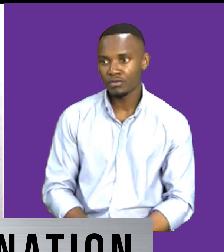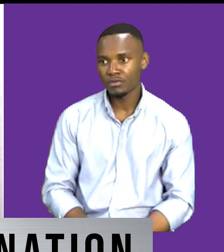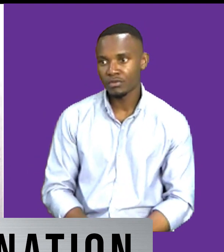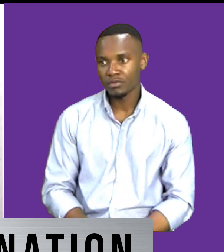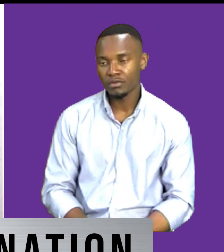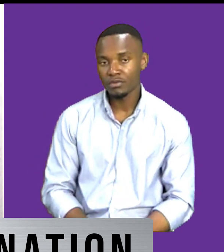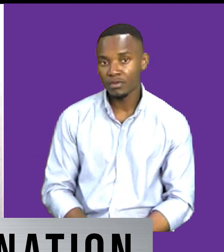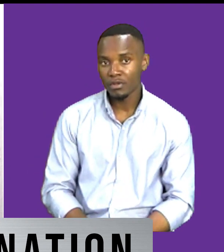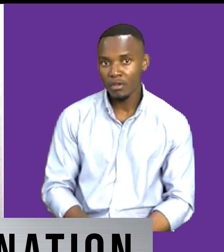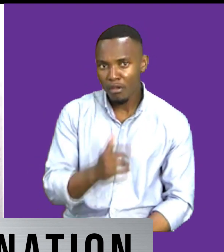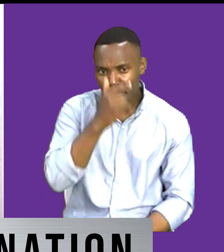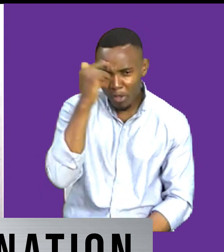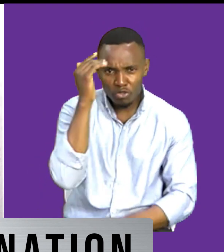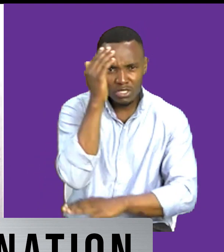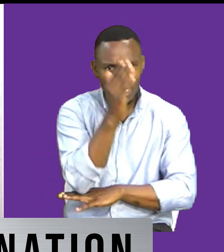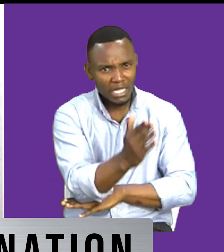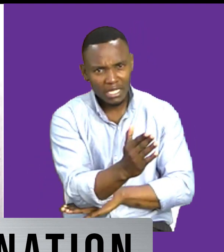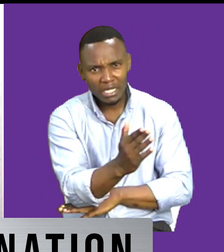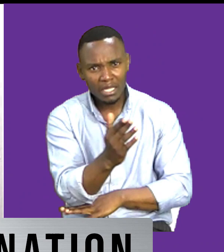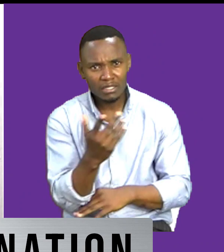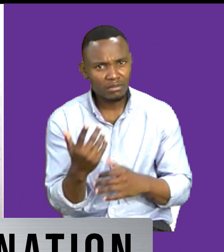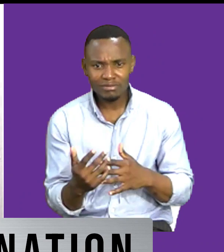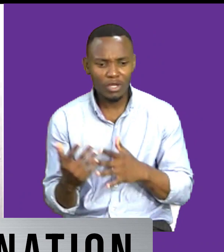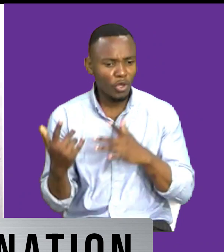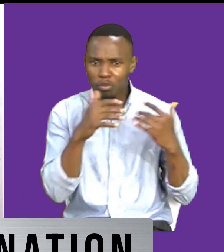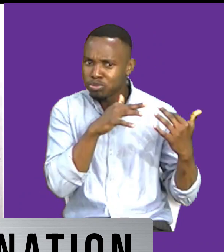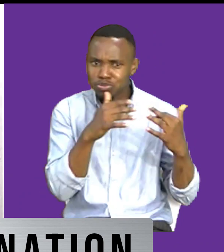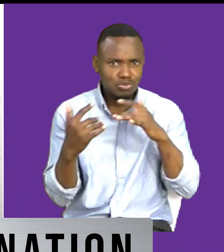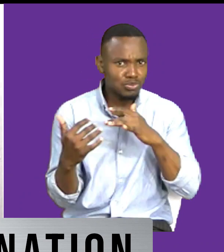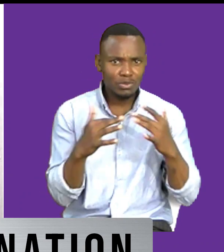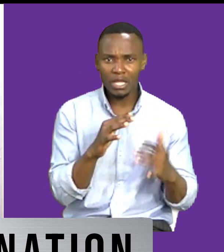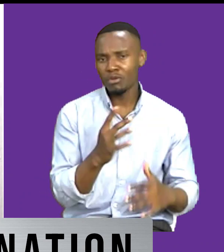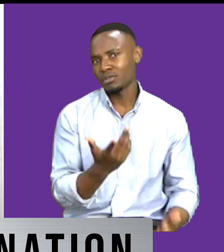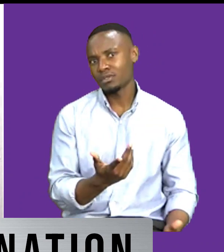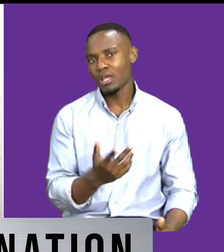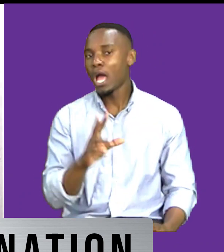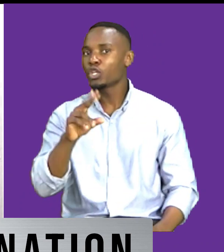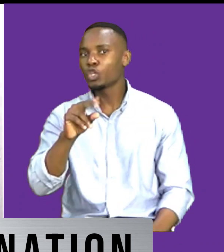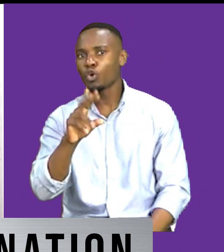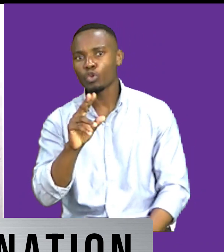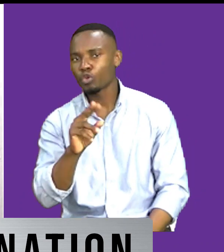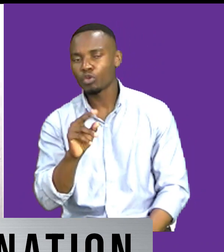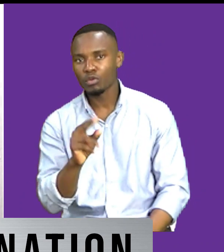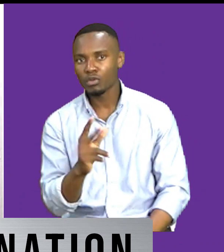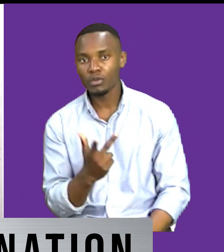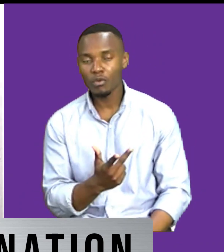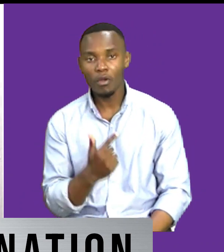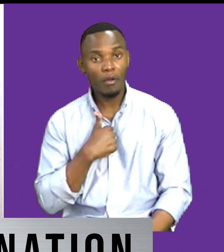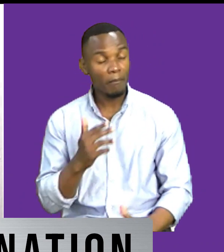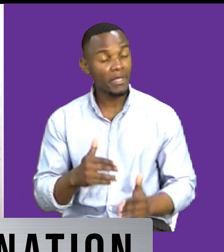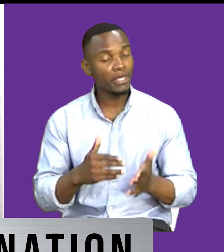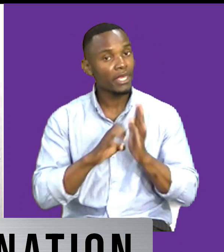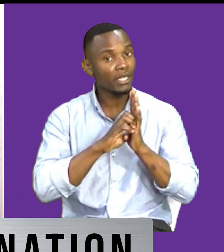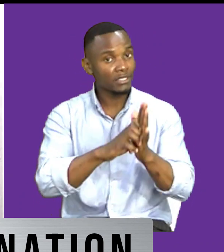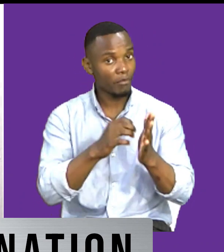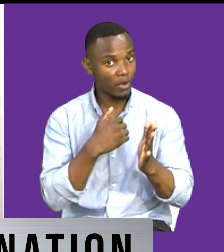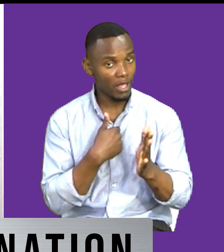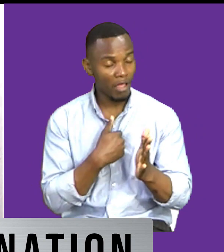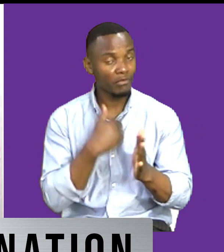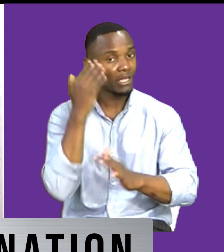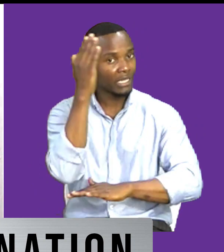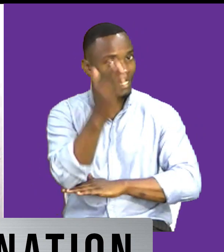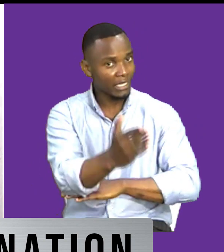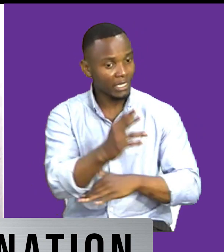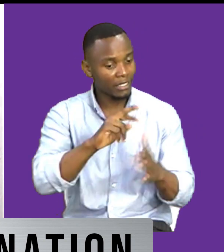It would be chaos. No, it is not chaos. I will give you an example. To exercise it. No, I'll give you an example of what directly is and what I